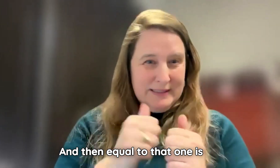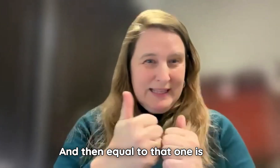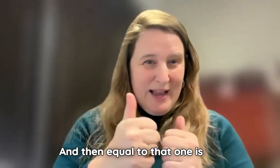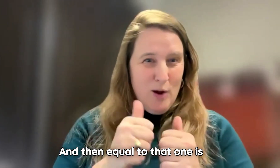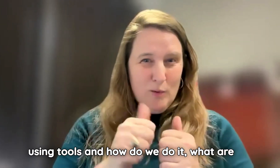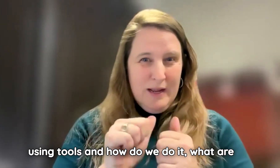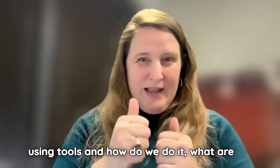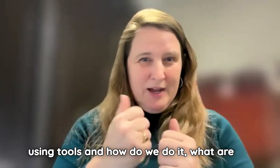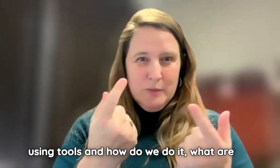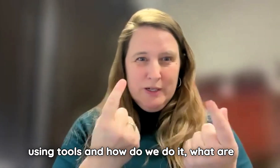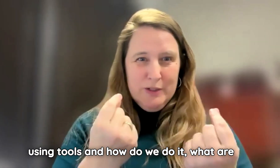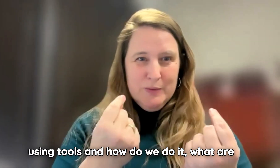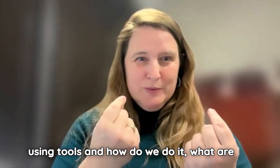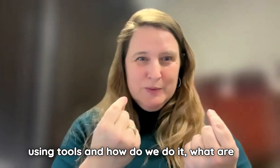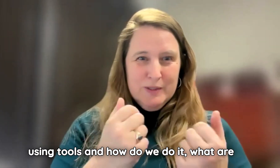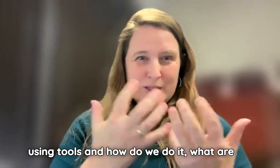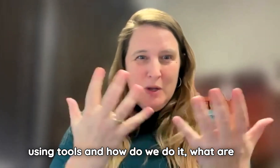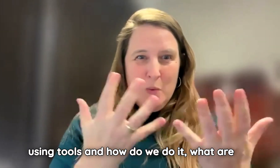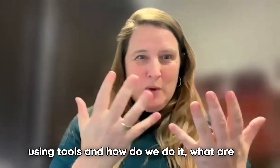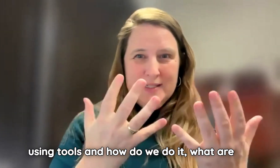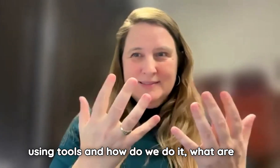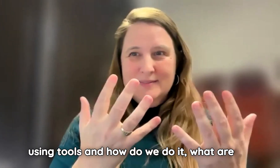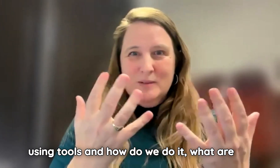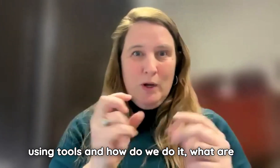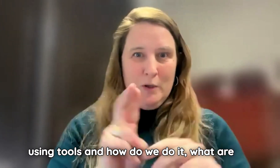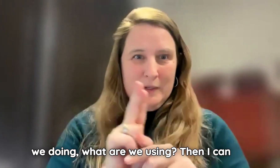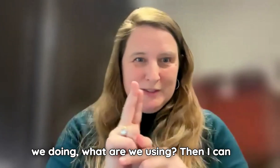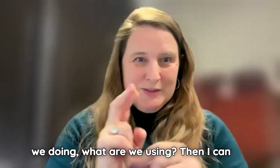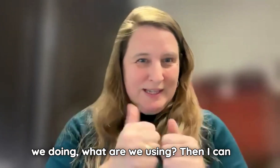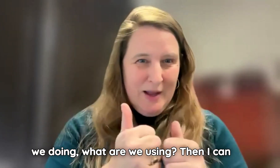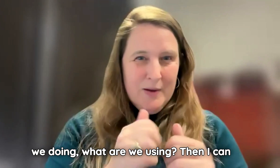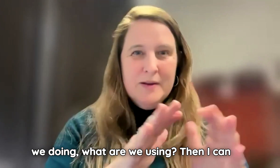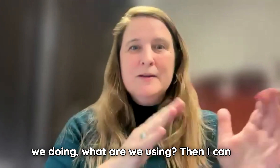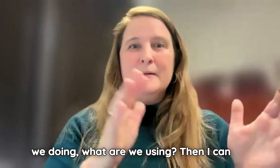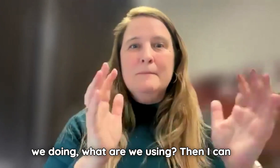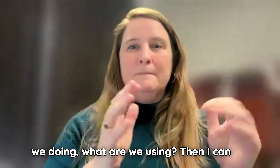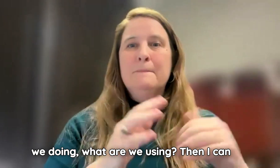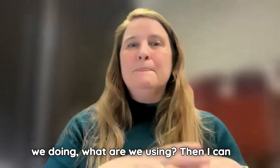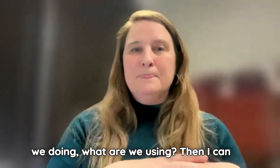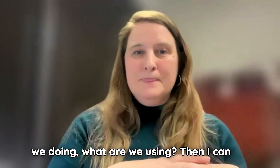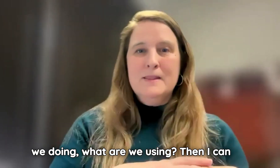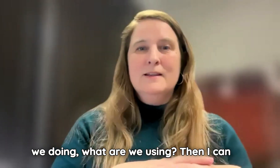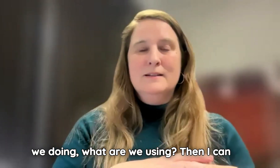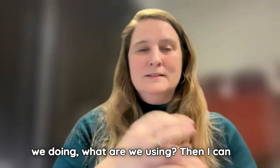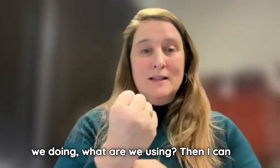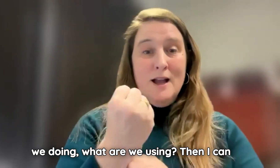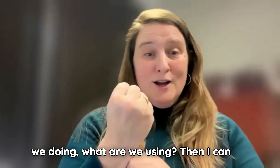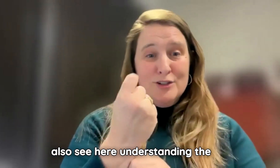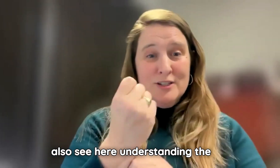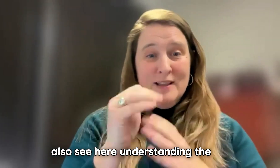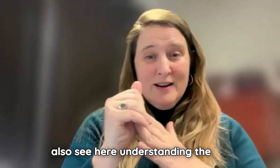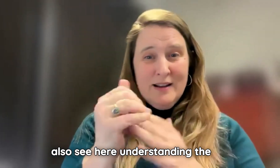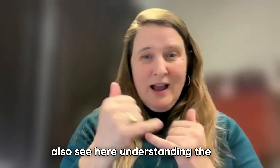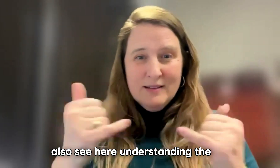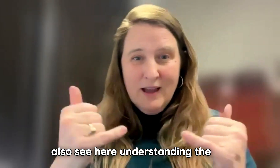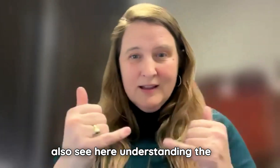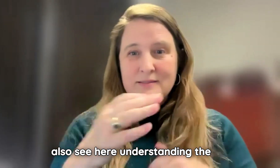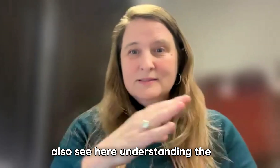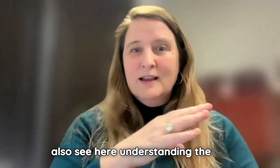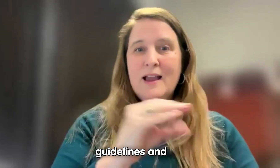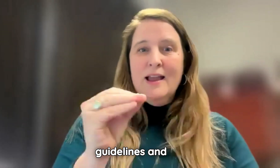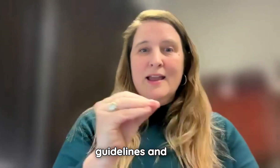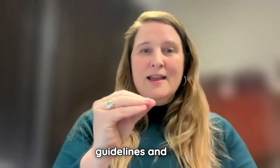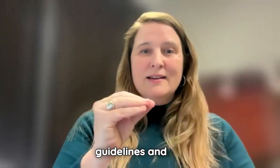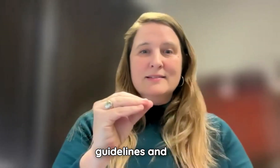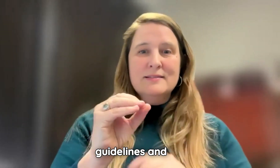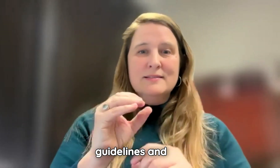one is using tools. And how do we do it? What are we doing? What are we using? Then I can also see here